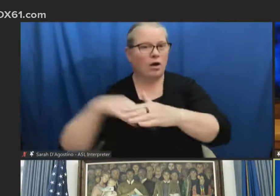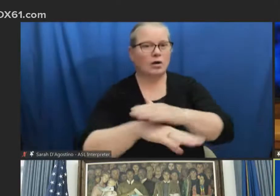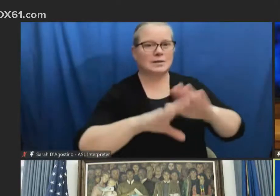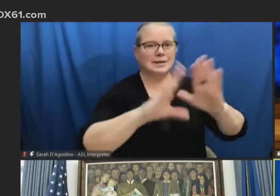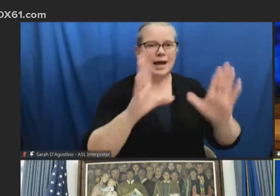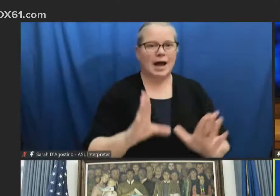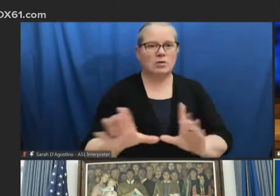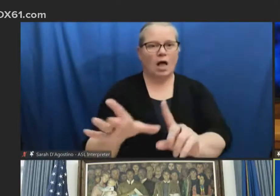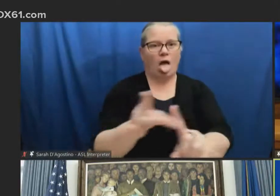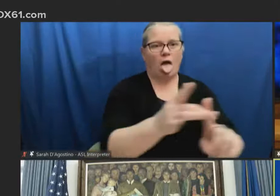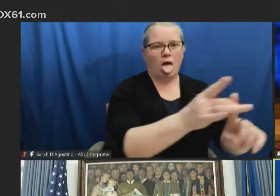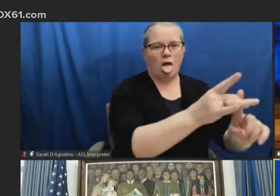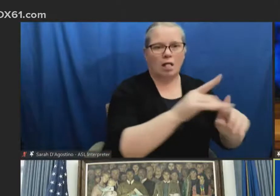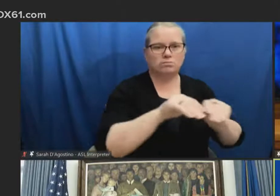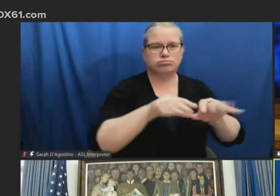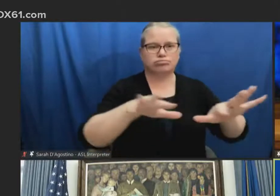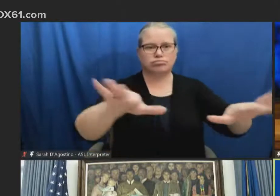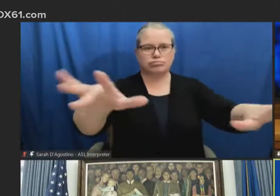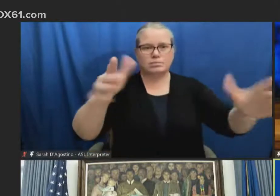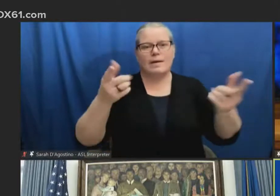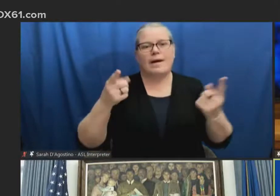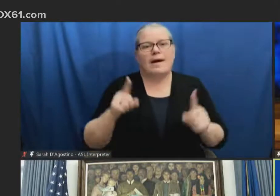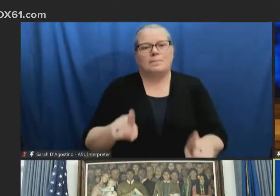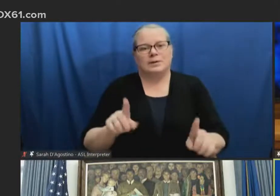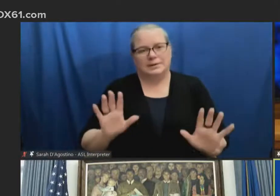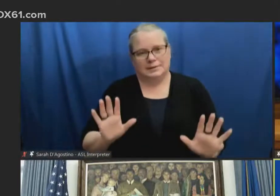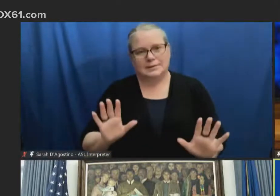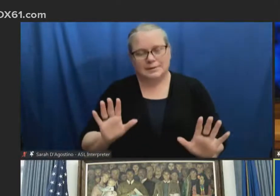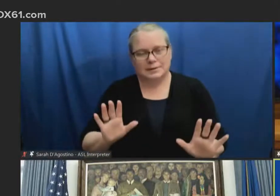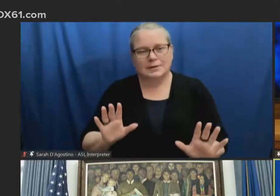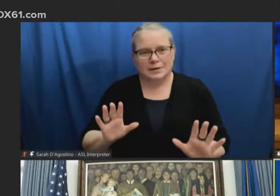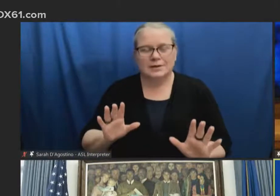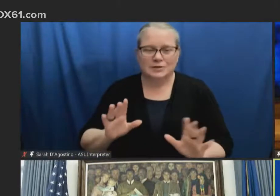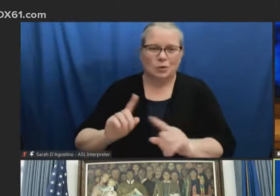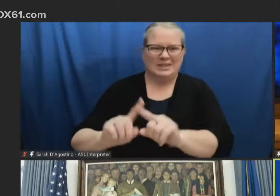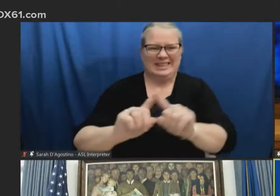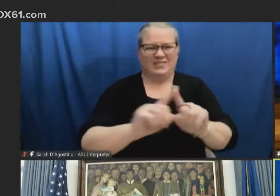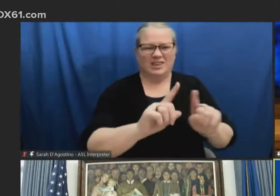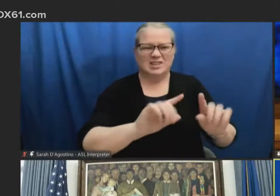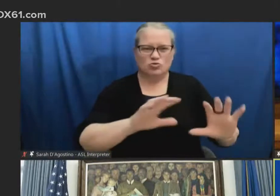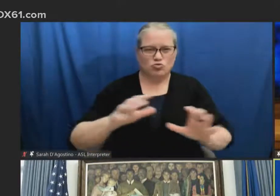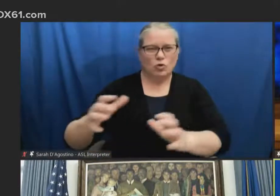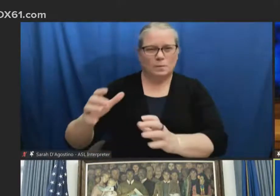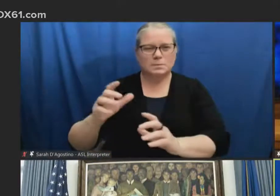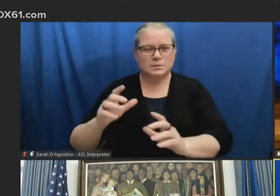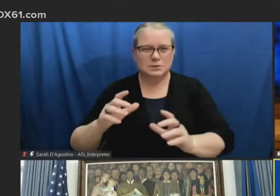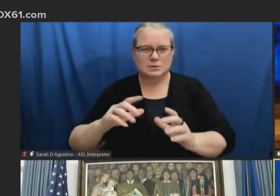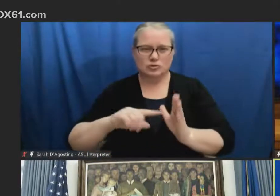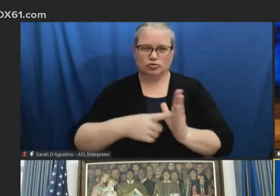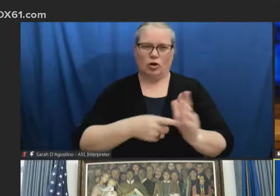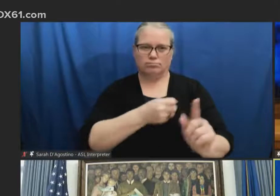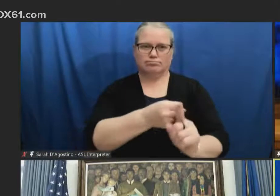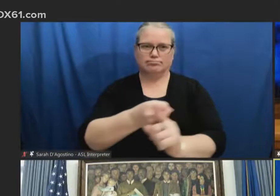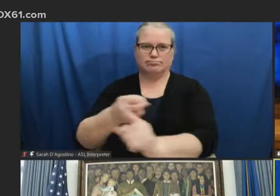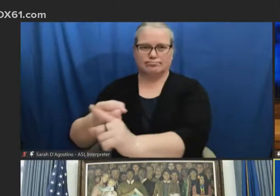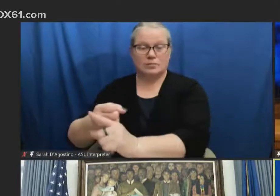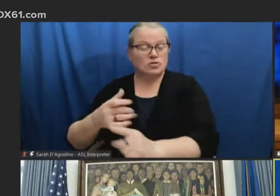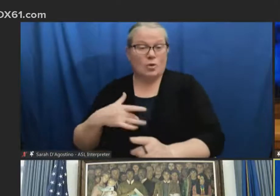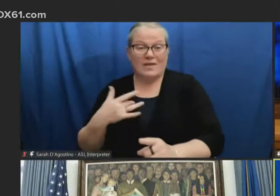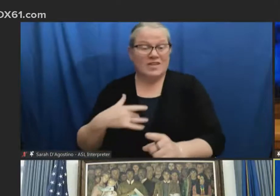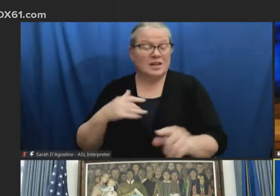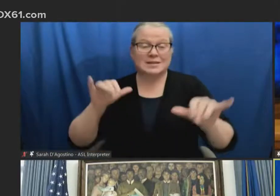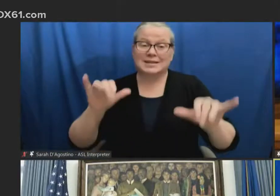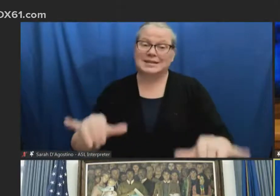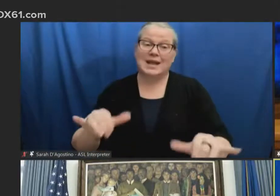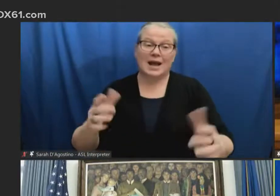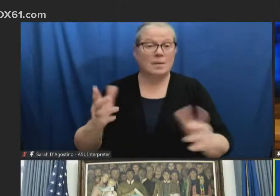of the virus making its way through our community in various different populations. So I think the risk factors remain the same. older